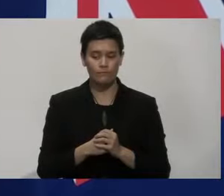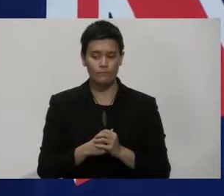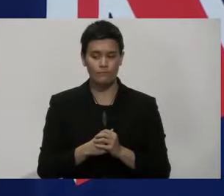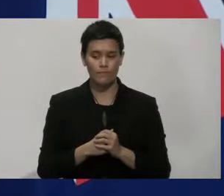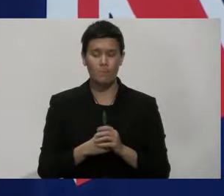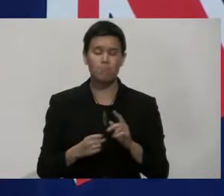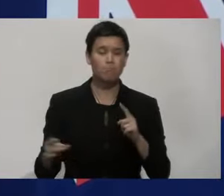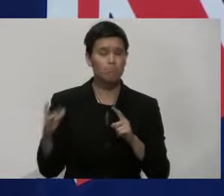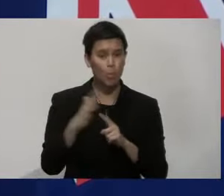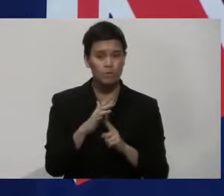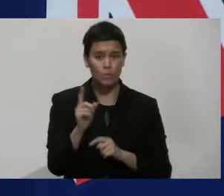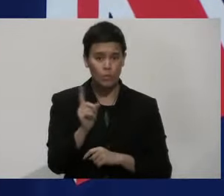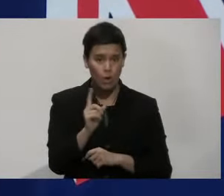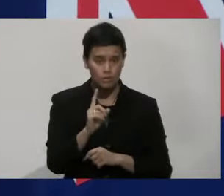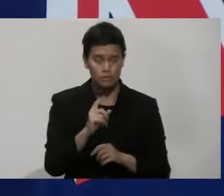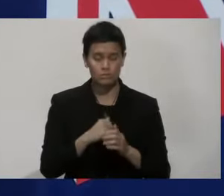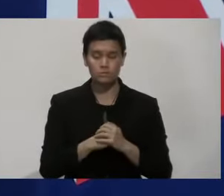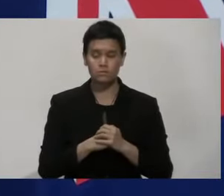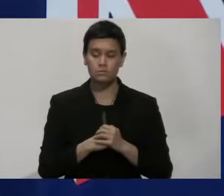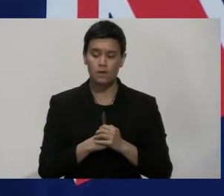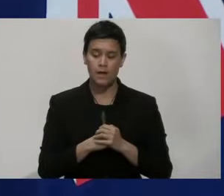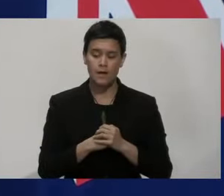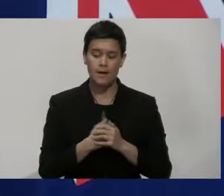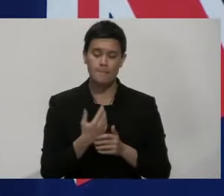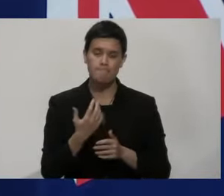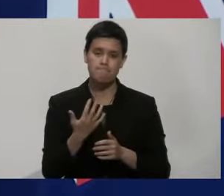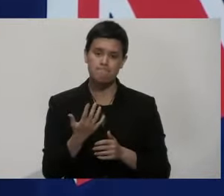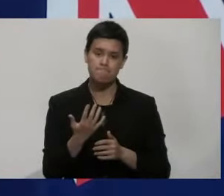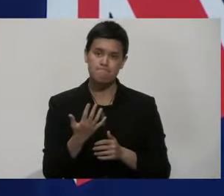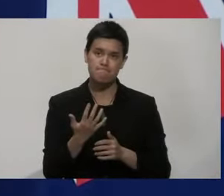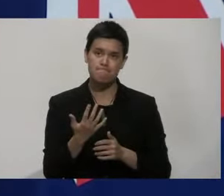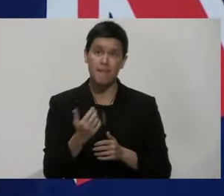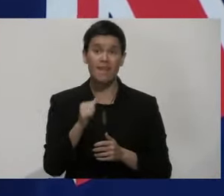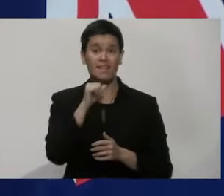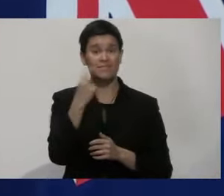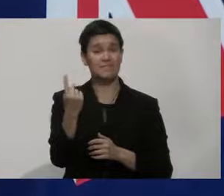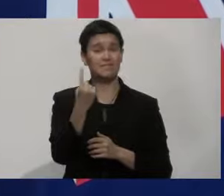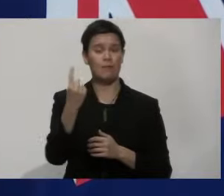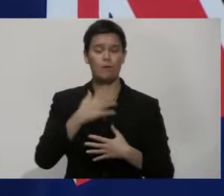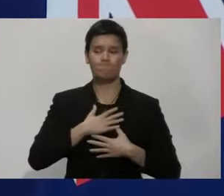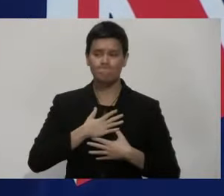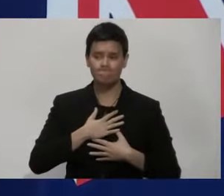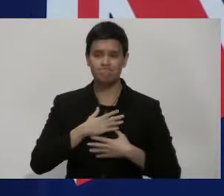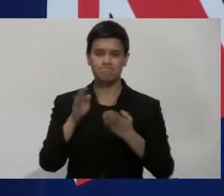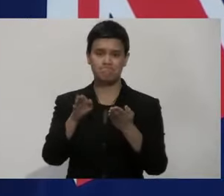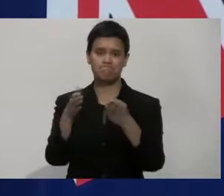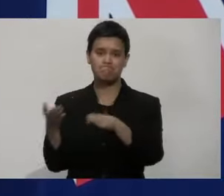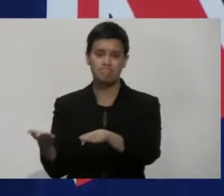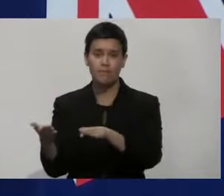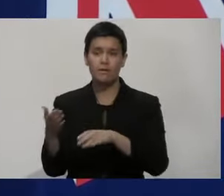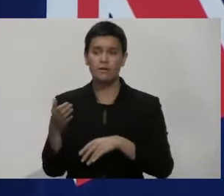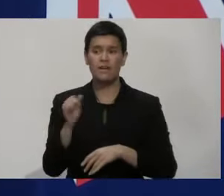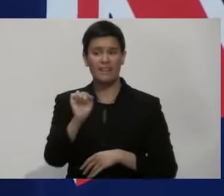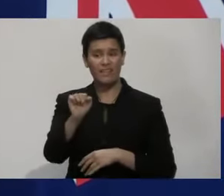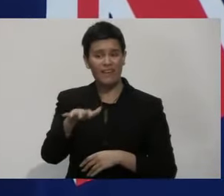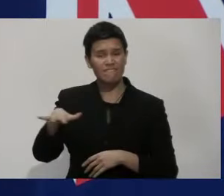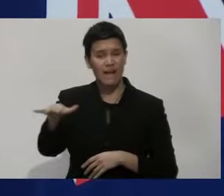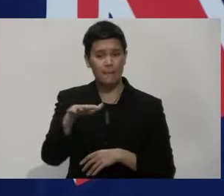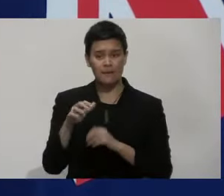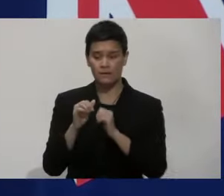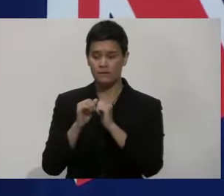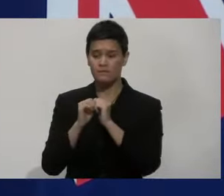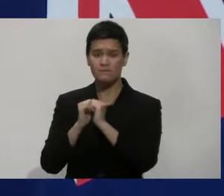there are ways that we can support family and whānau with tangihanga and funerals, and particularly using